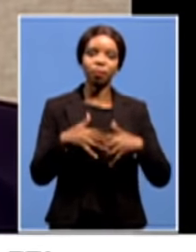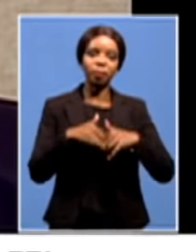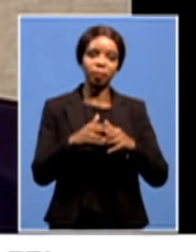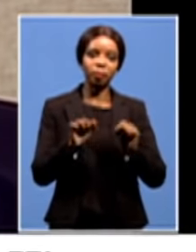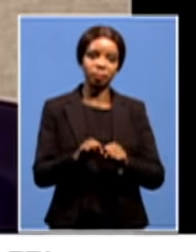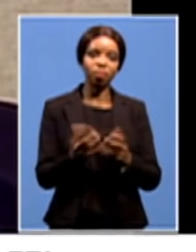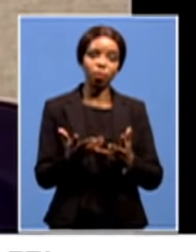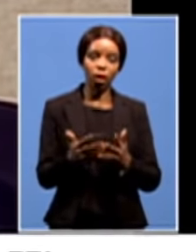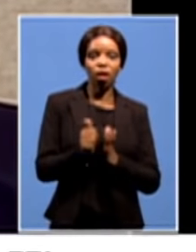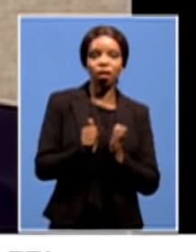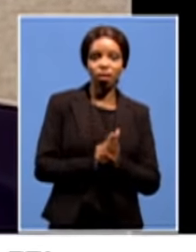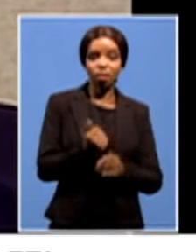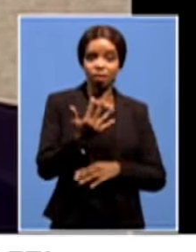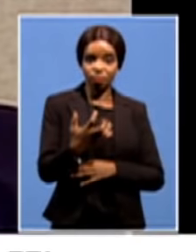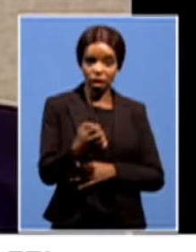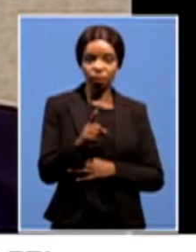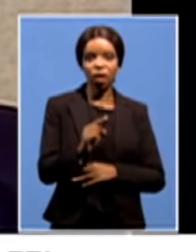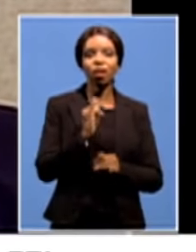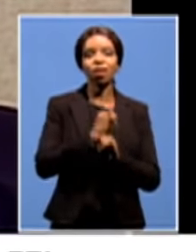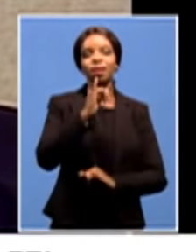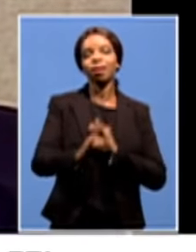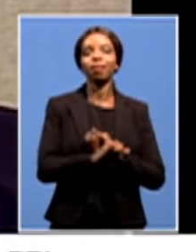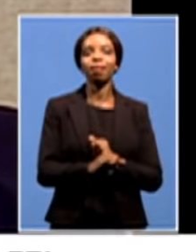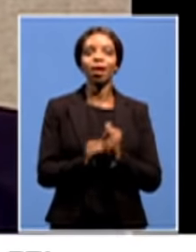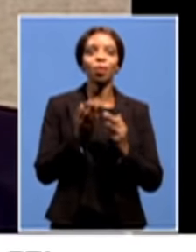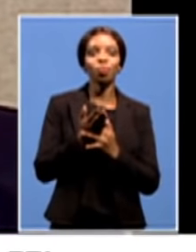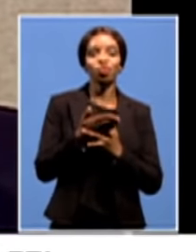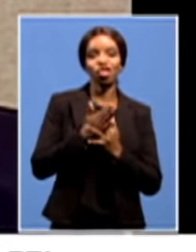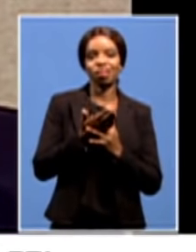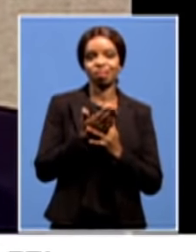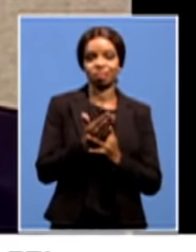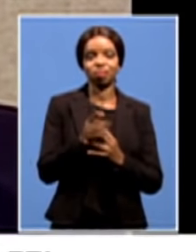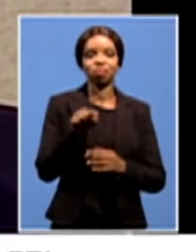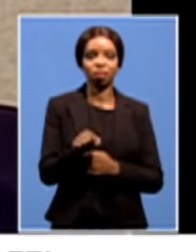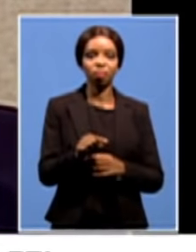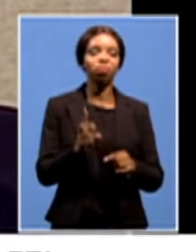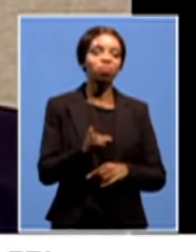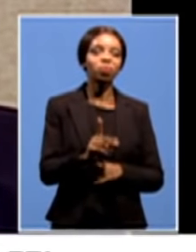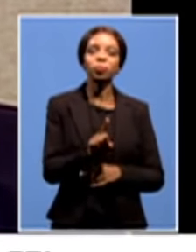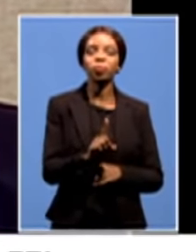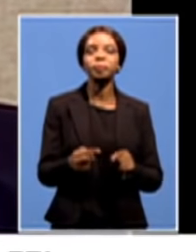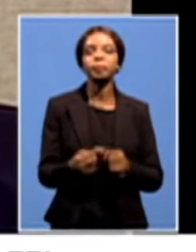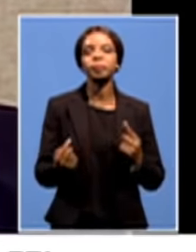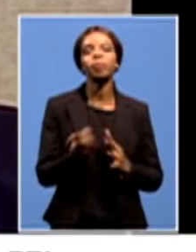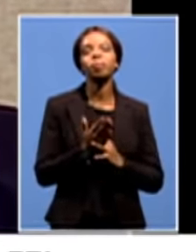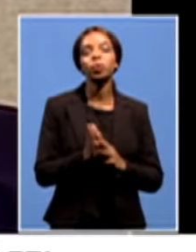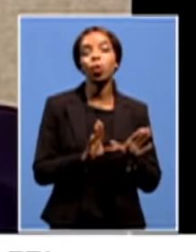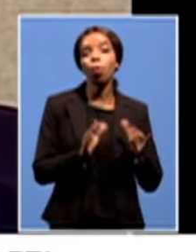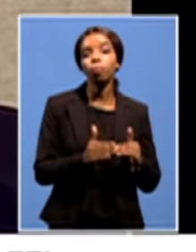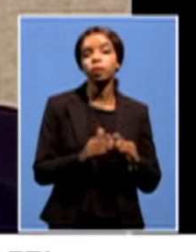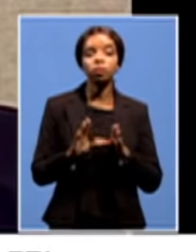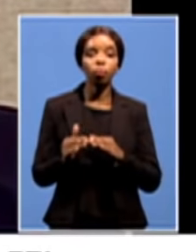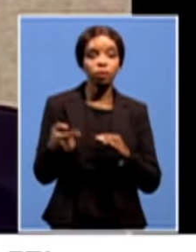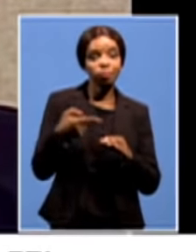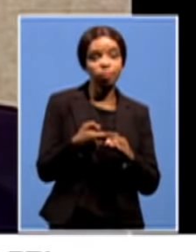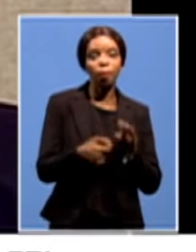identified who will be international mediators, and also the terms of reference have been agreed upon between the committee which represented the